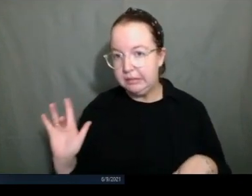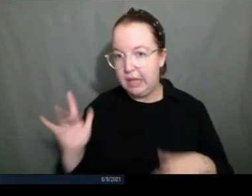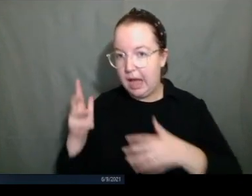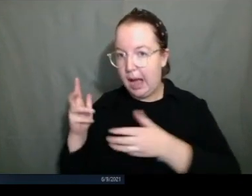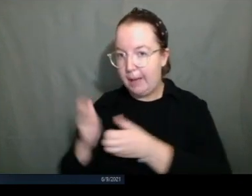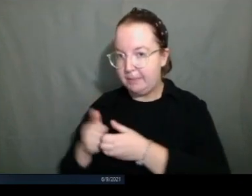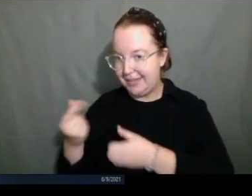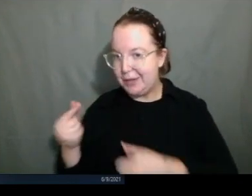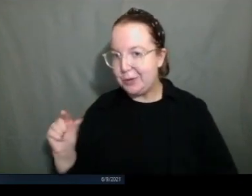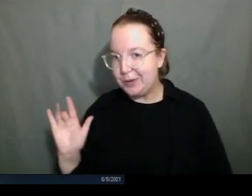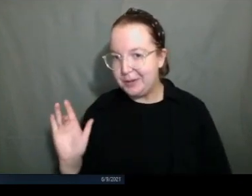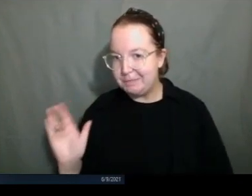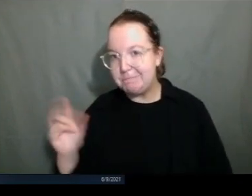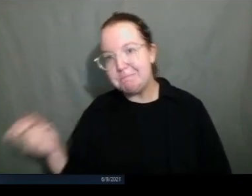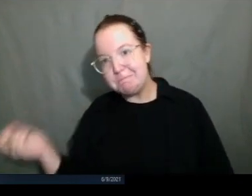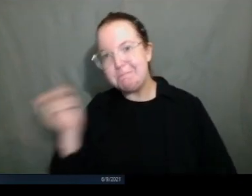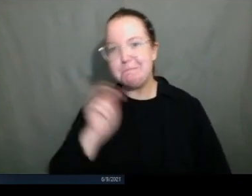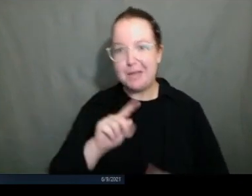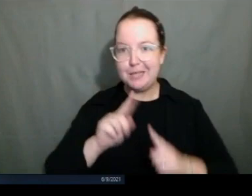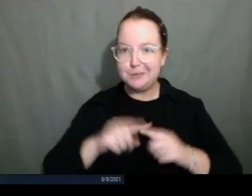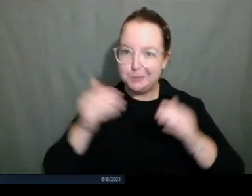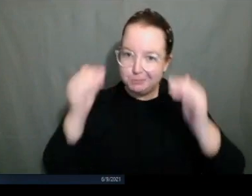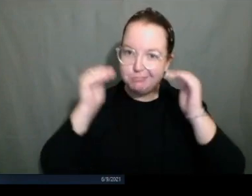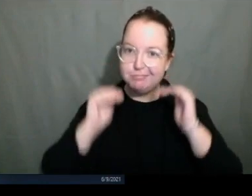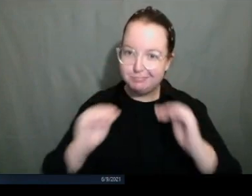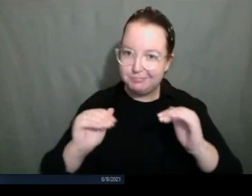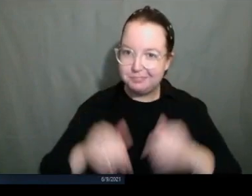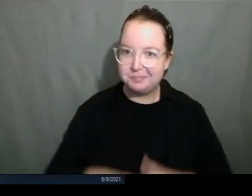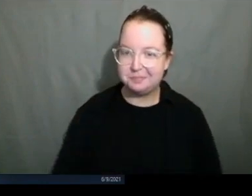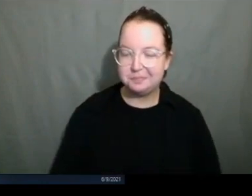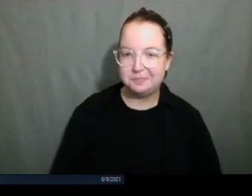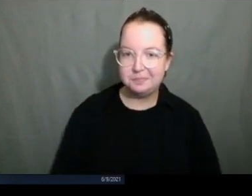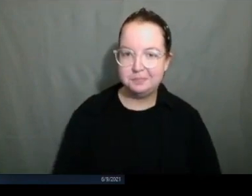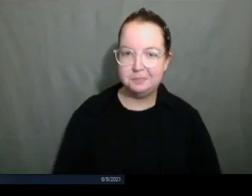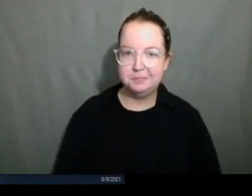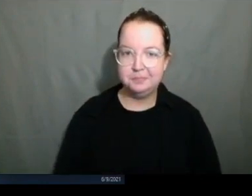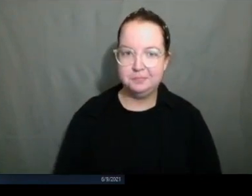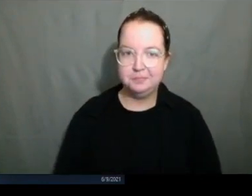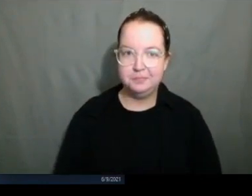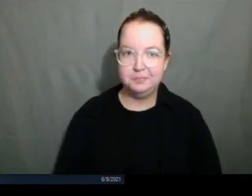bottom, and then it will bring you back to the checklist and show that you've completed the task.